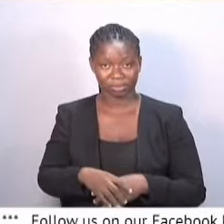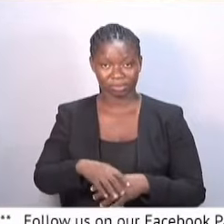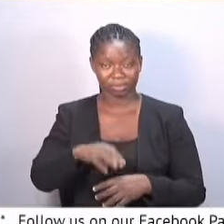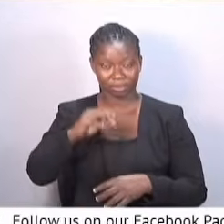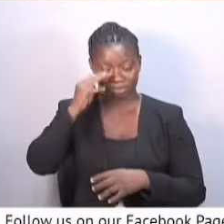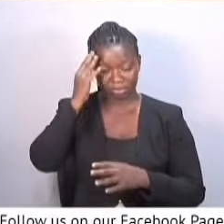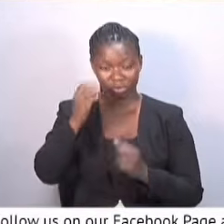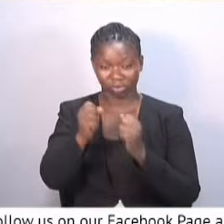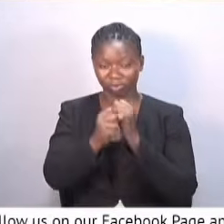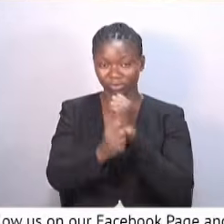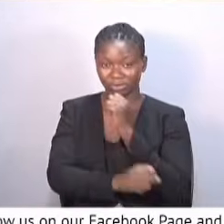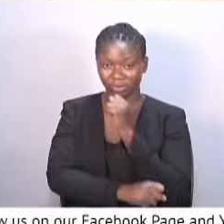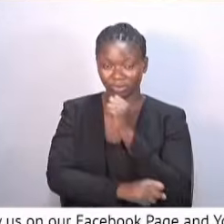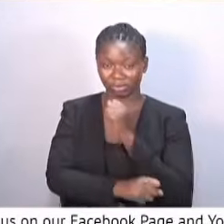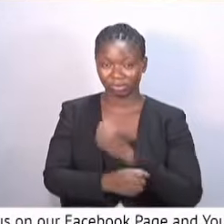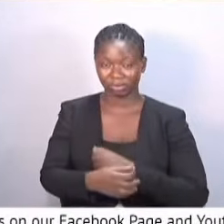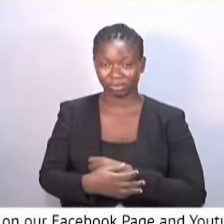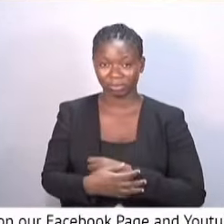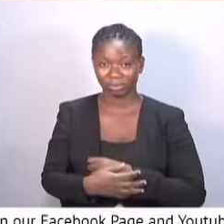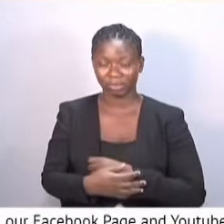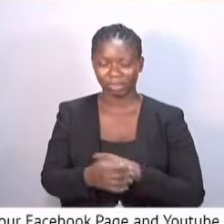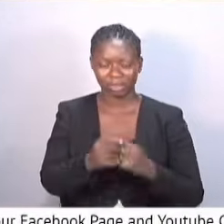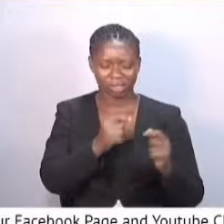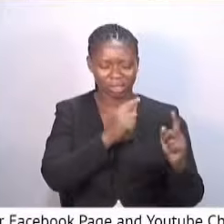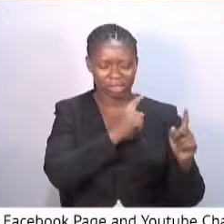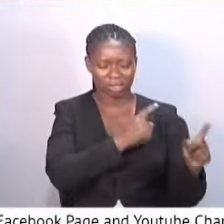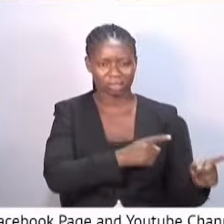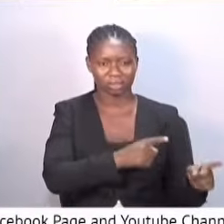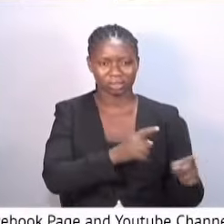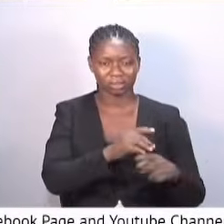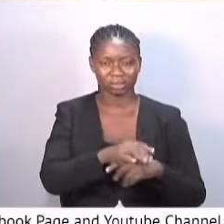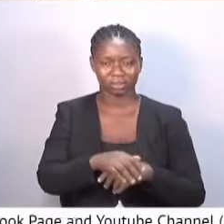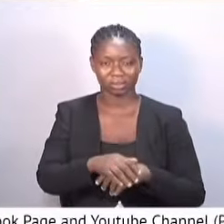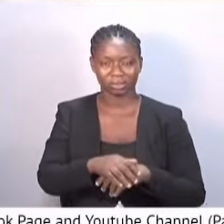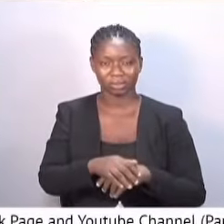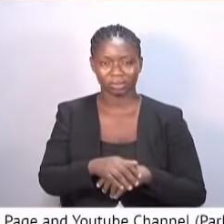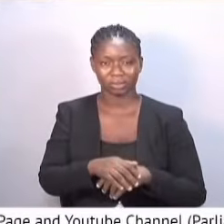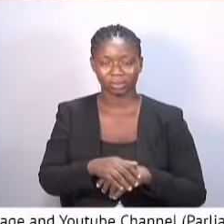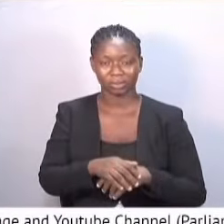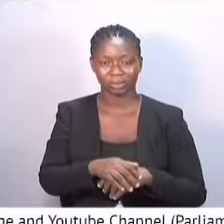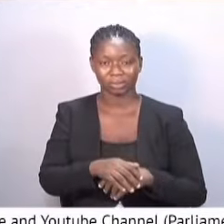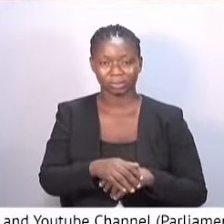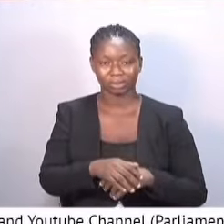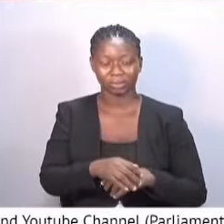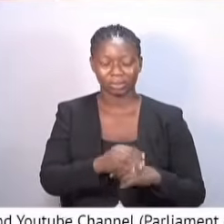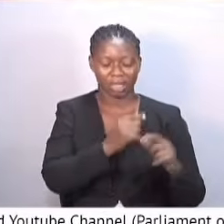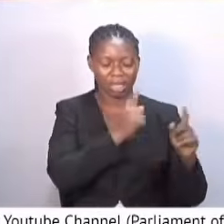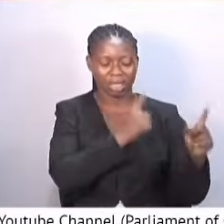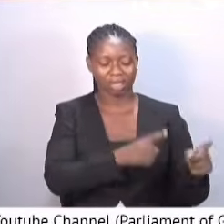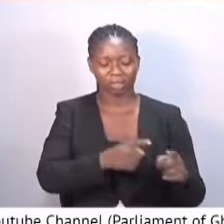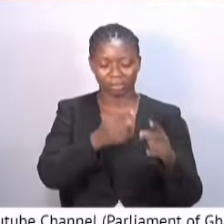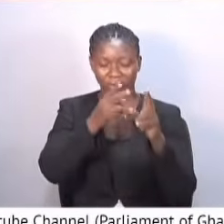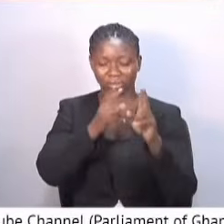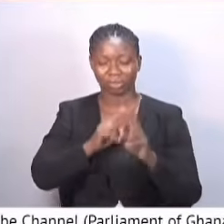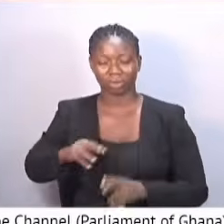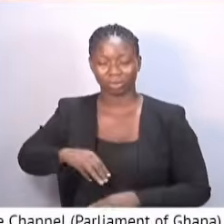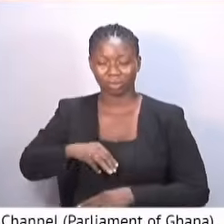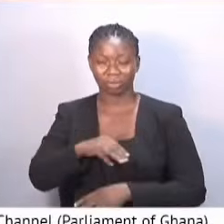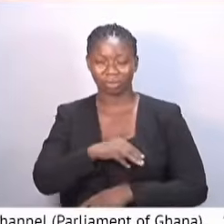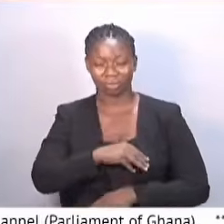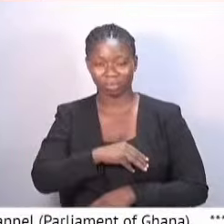Minister of State, in response to the honorable member for Nsawam